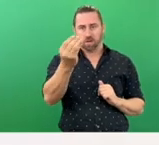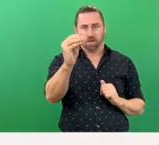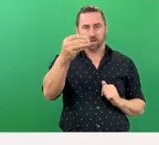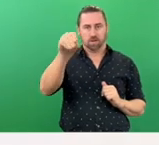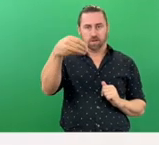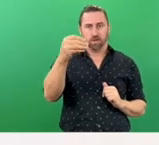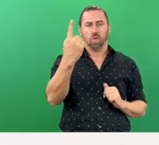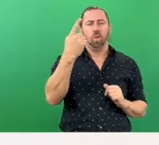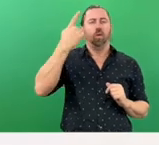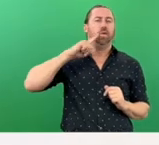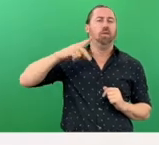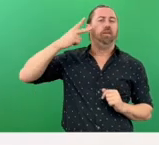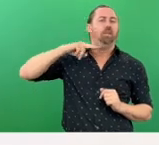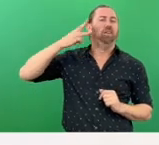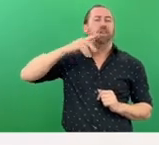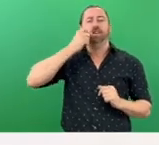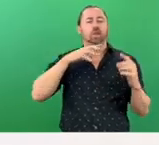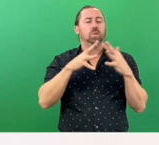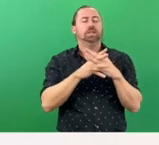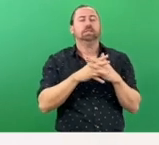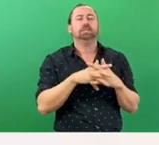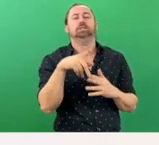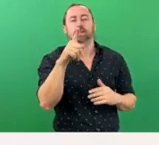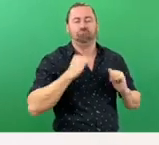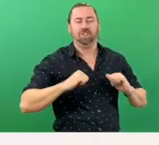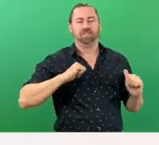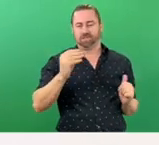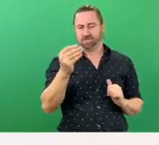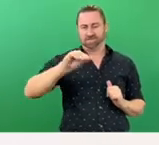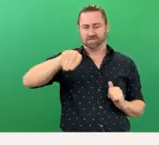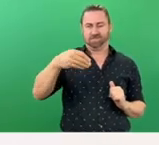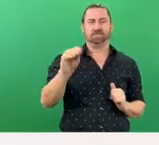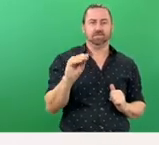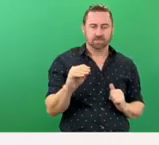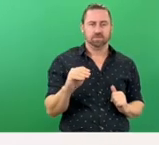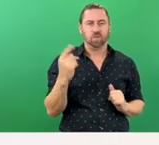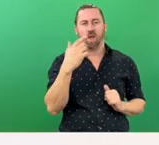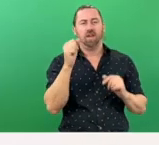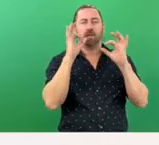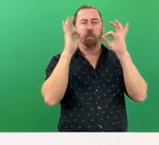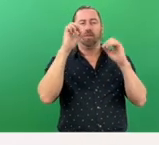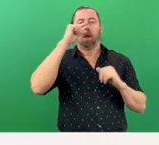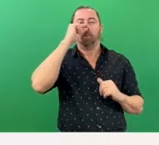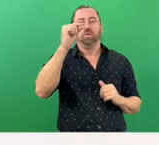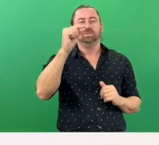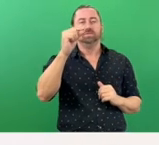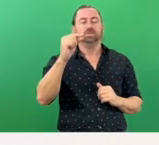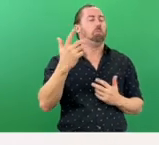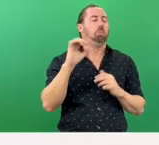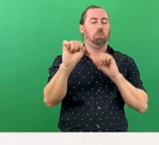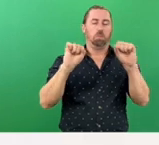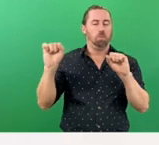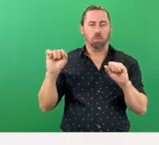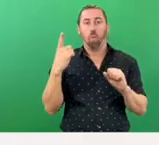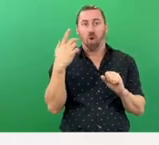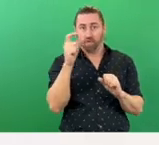For those of you who've done this in previous weeks, drawing this way, or if you have a perfect point pencil and you're drawing that way, that's fine. For those of you